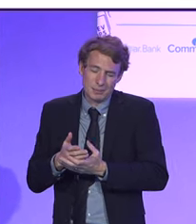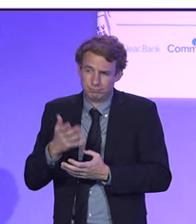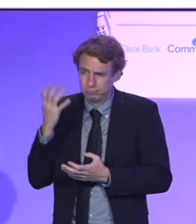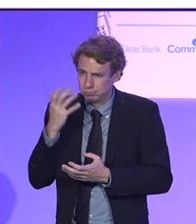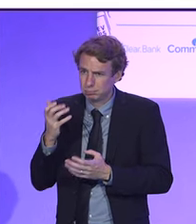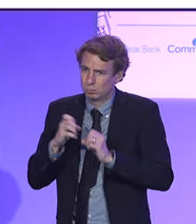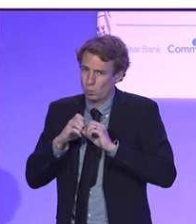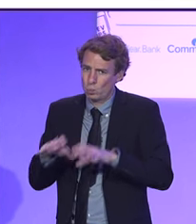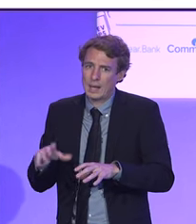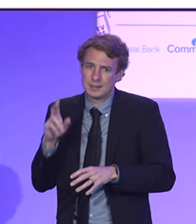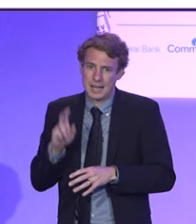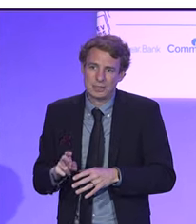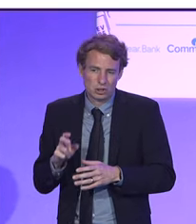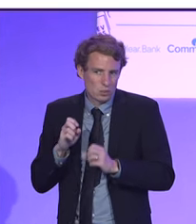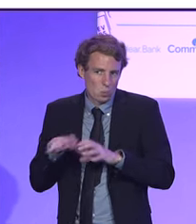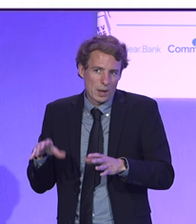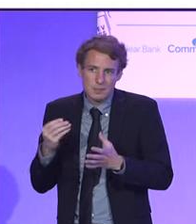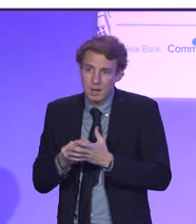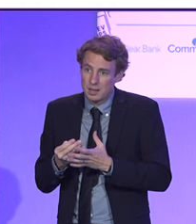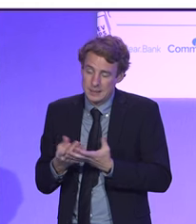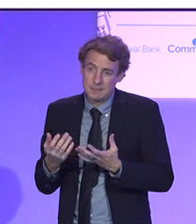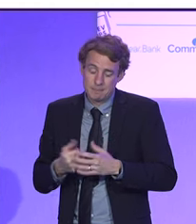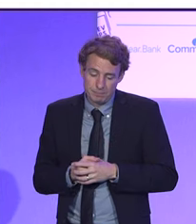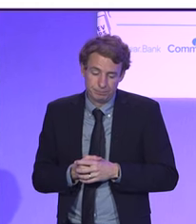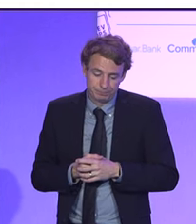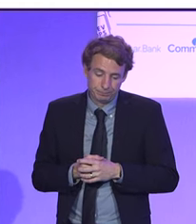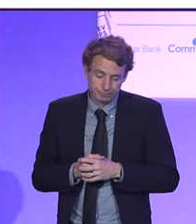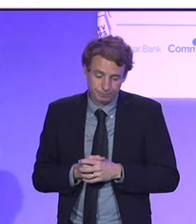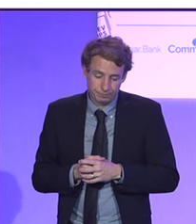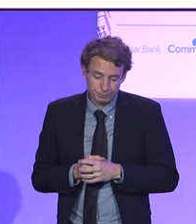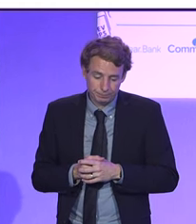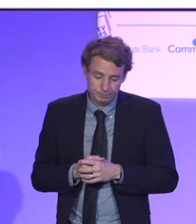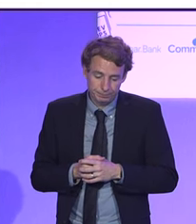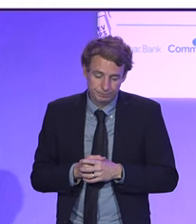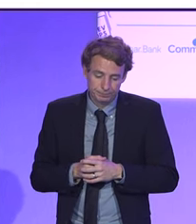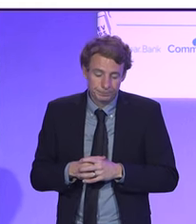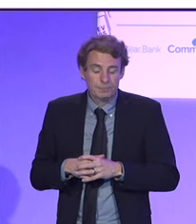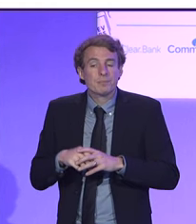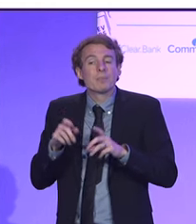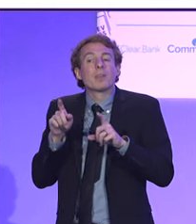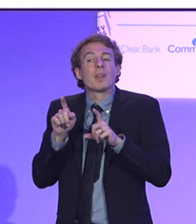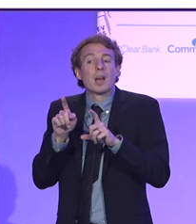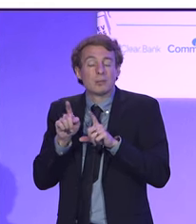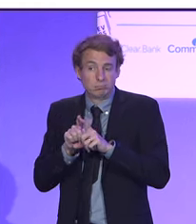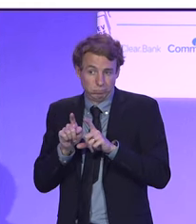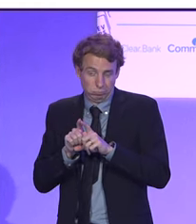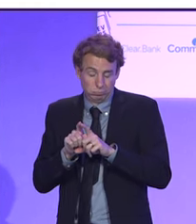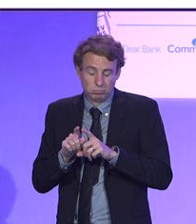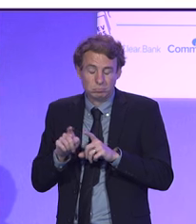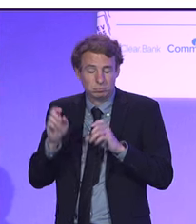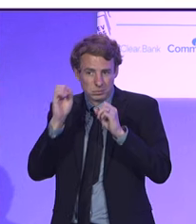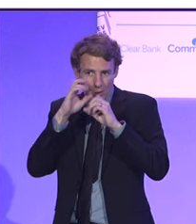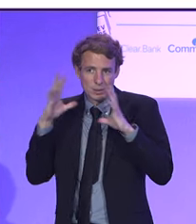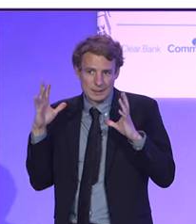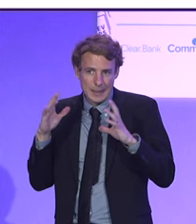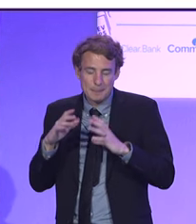wasting energy basically and money as well. There is another concept that you introduce that is often